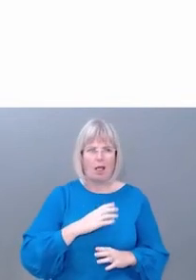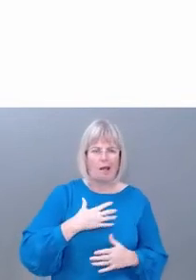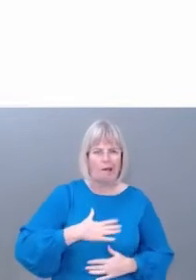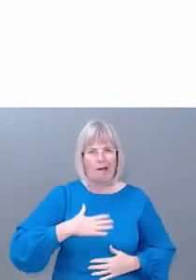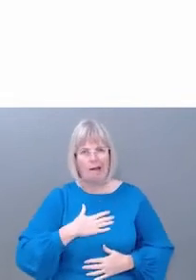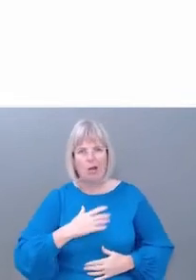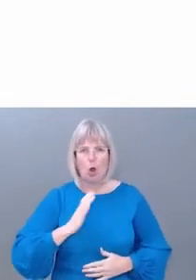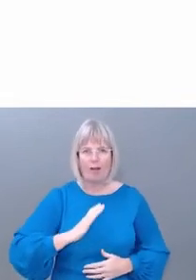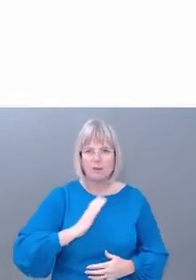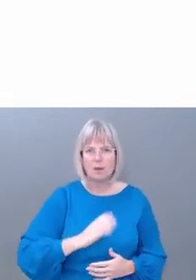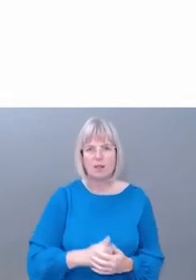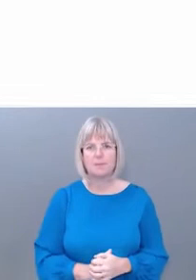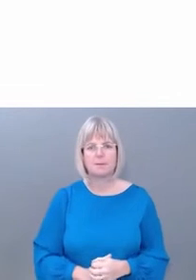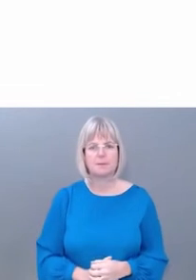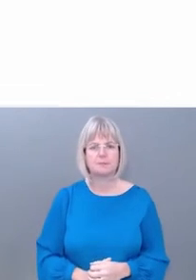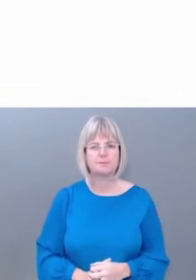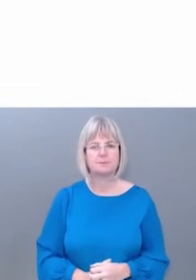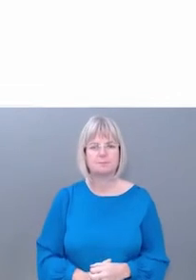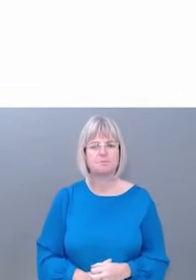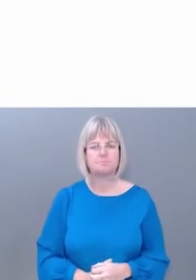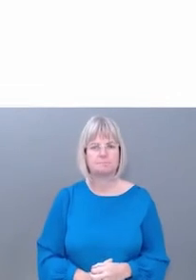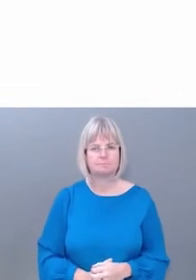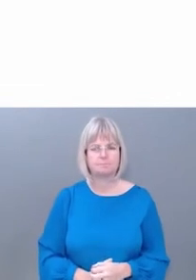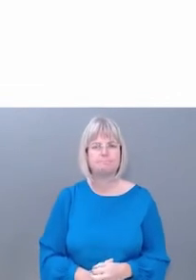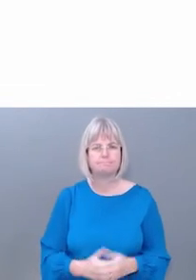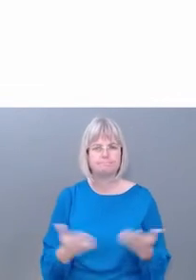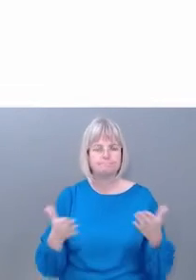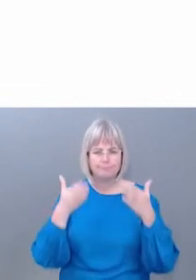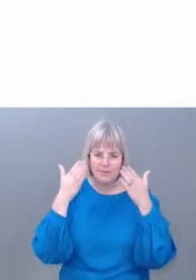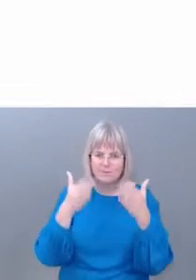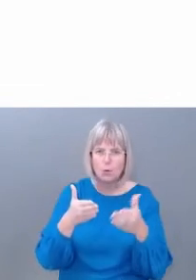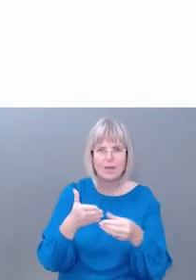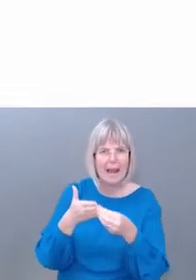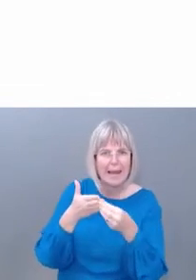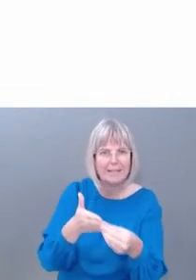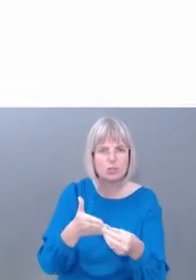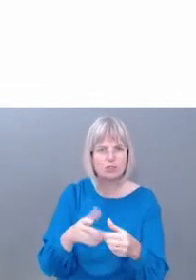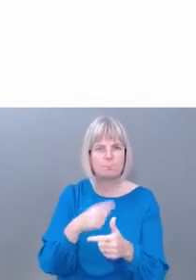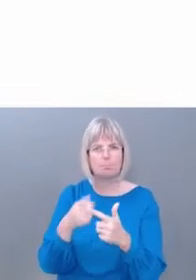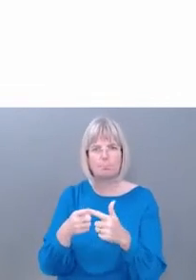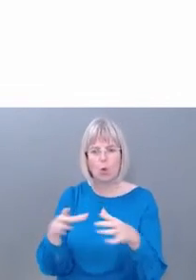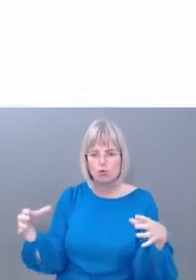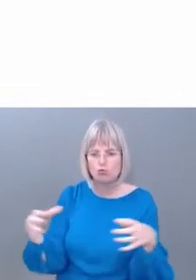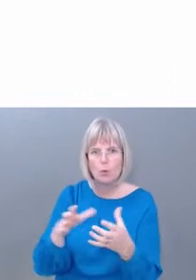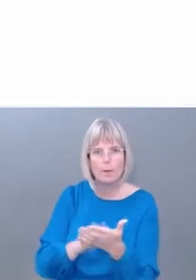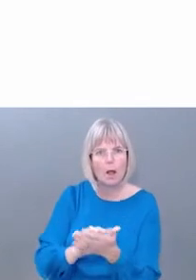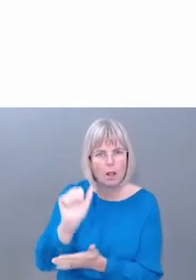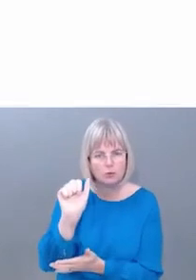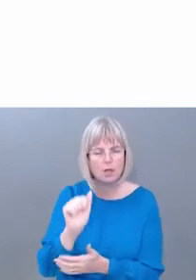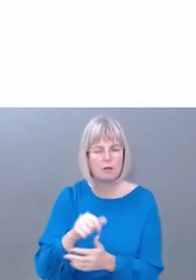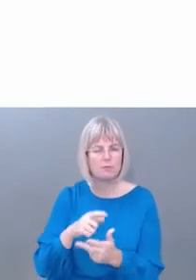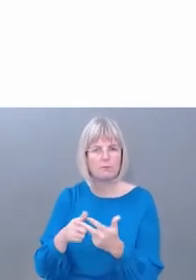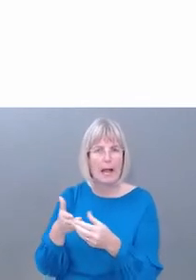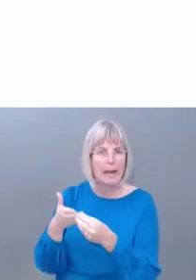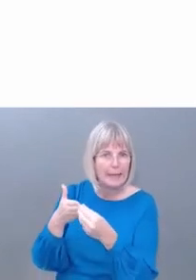for example. Focus on relationships, group culture and process, and this has really ensured ongoing commitment